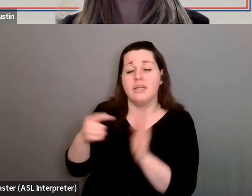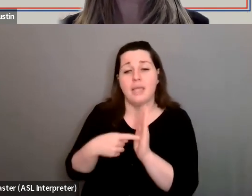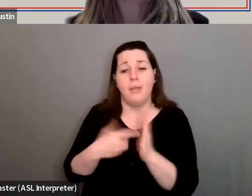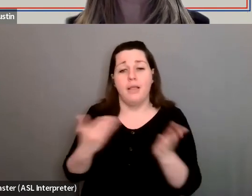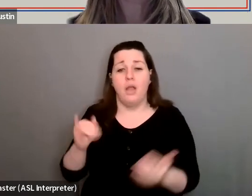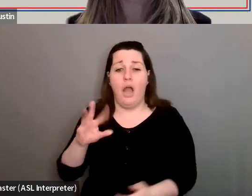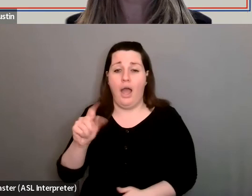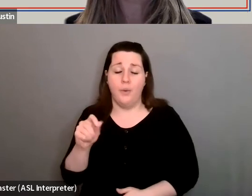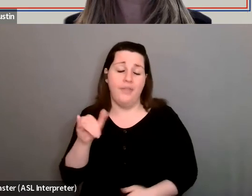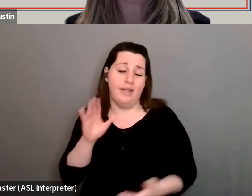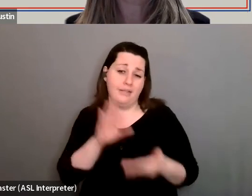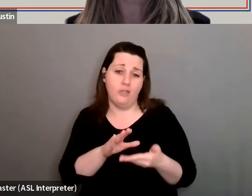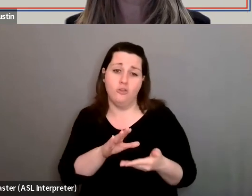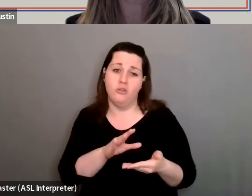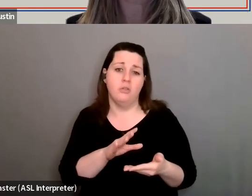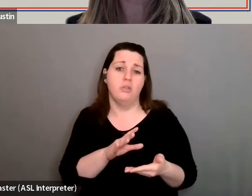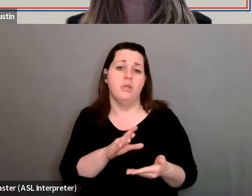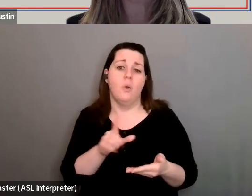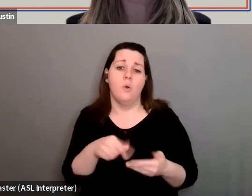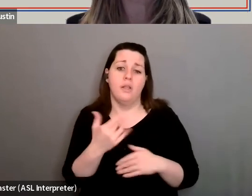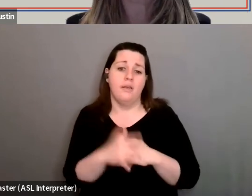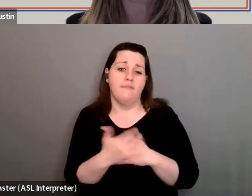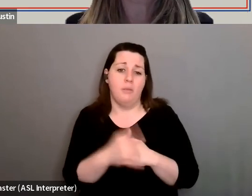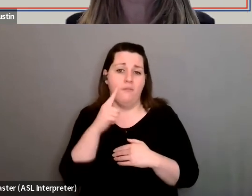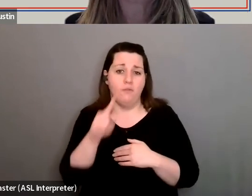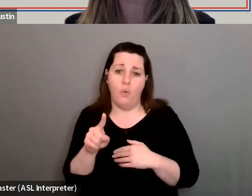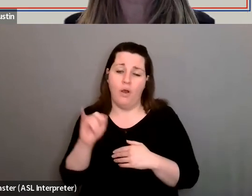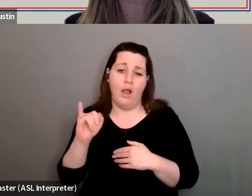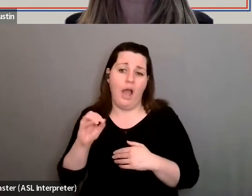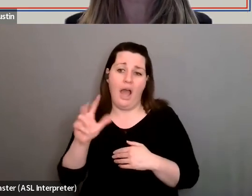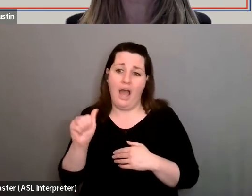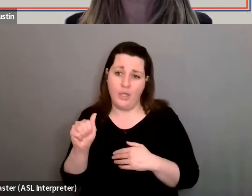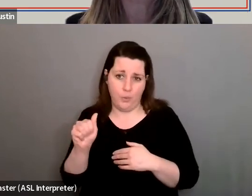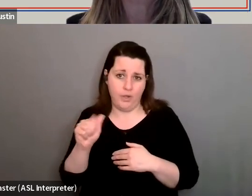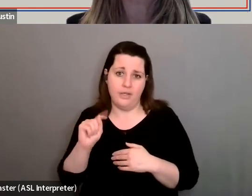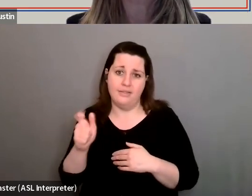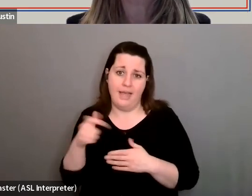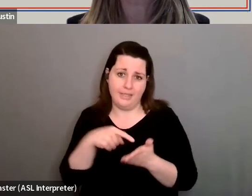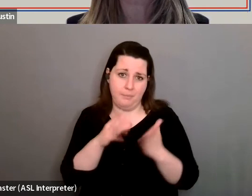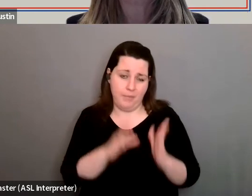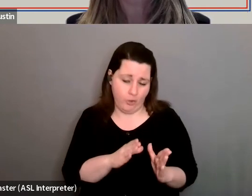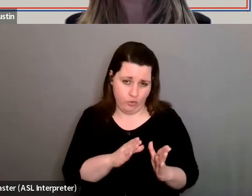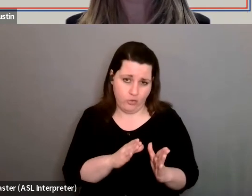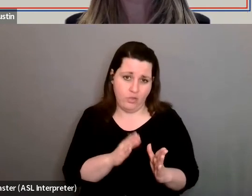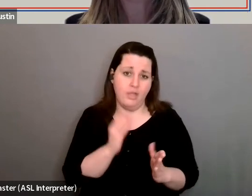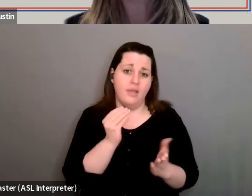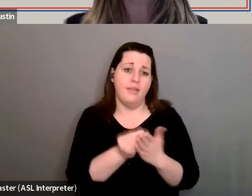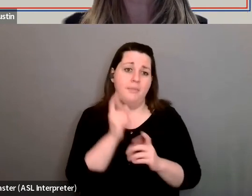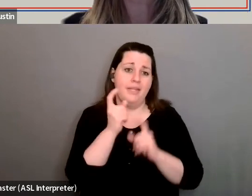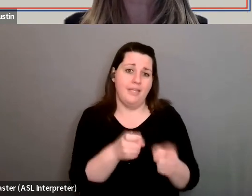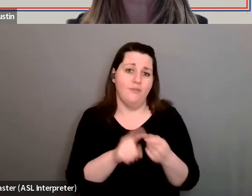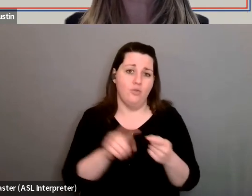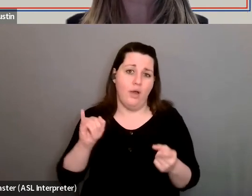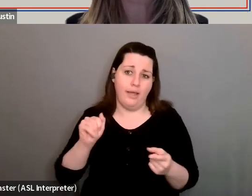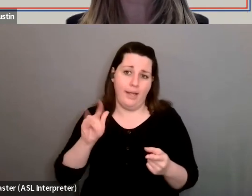that deduction is only available for Iowa taxpayers making a contribution to the IAble program. So you have to